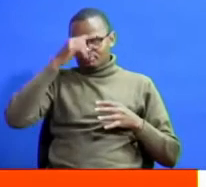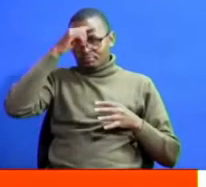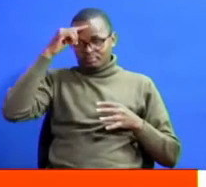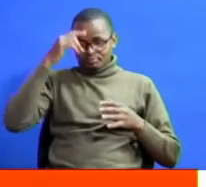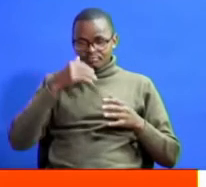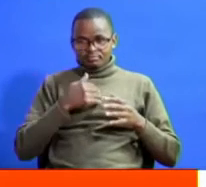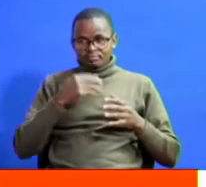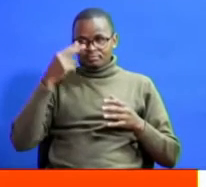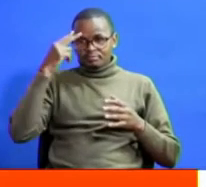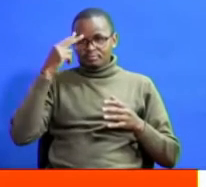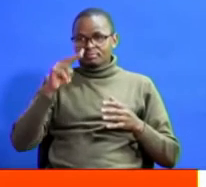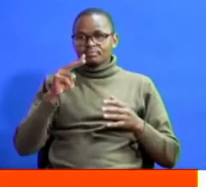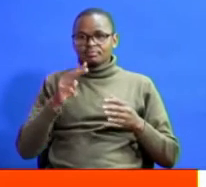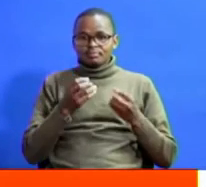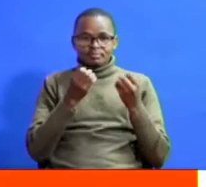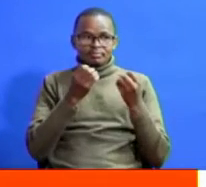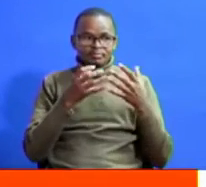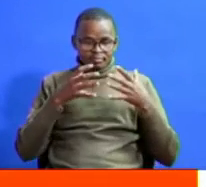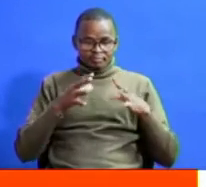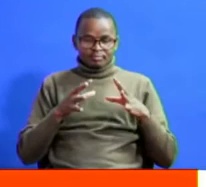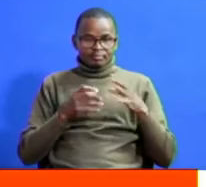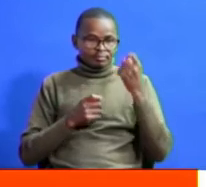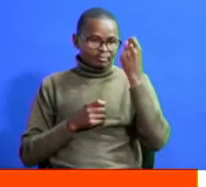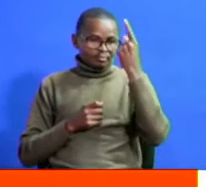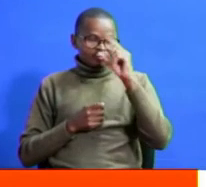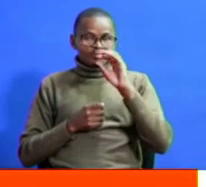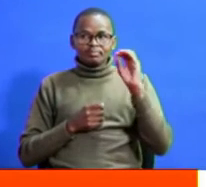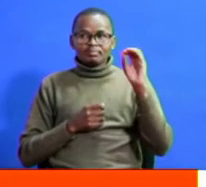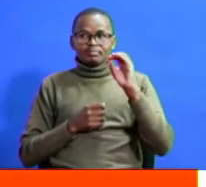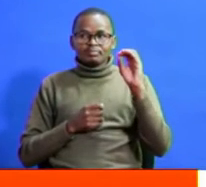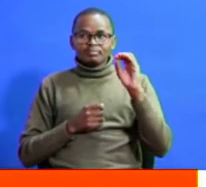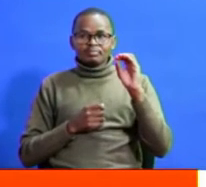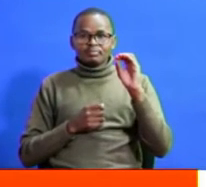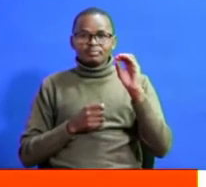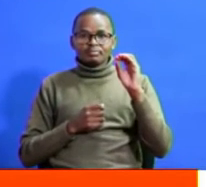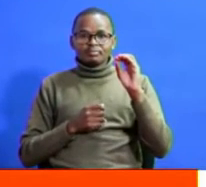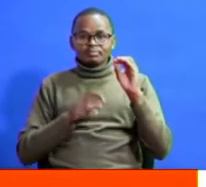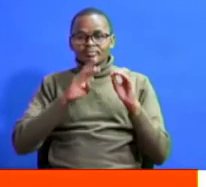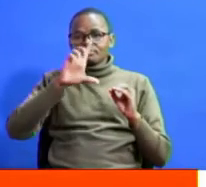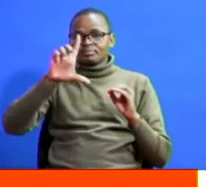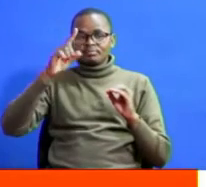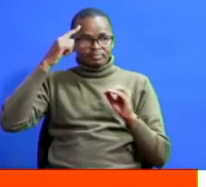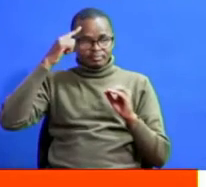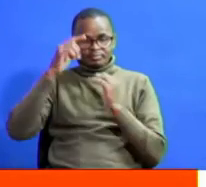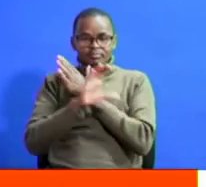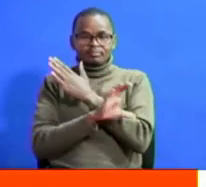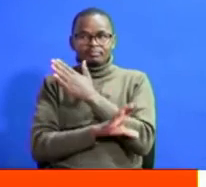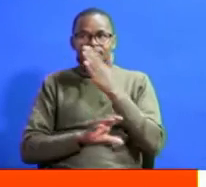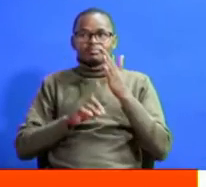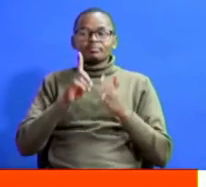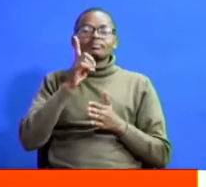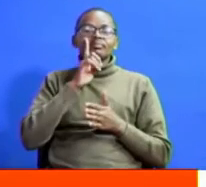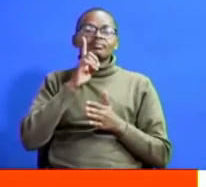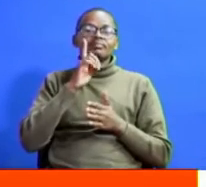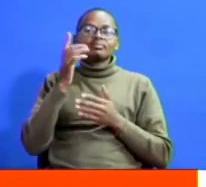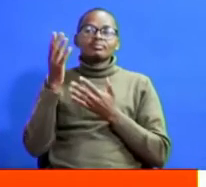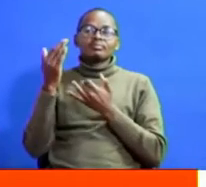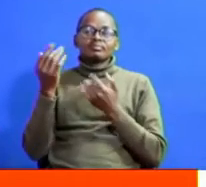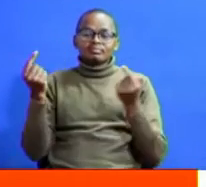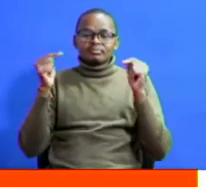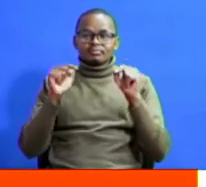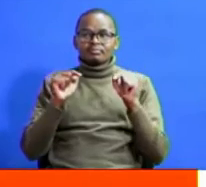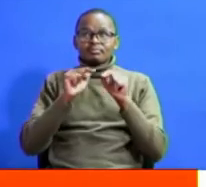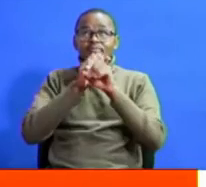we've seen, many people may not understand his will for the country. Mm-hmm. So tomorrow we expect him to come